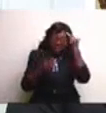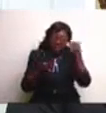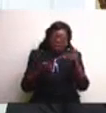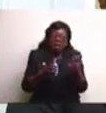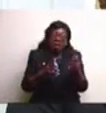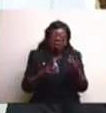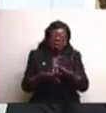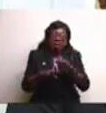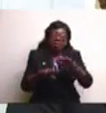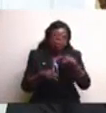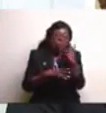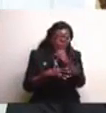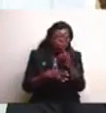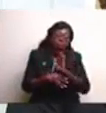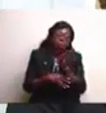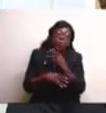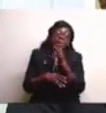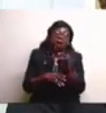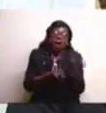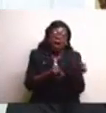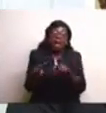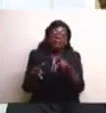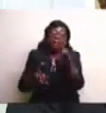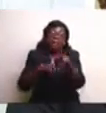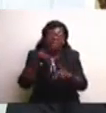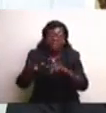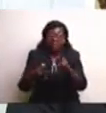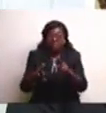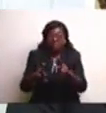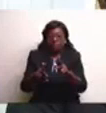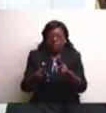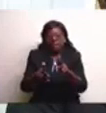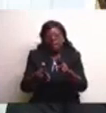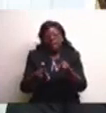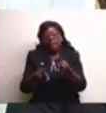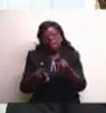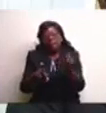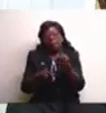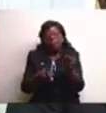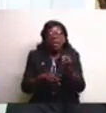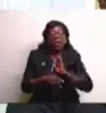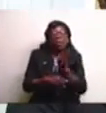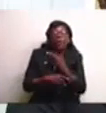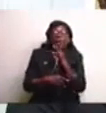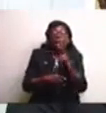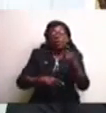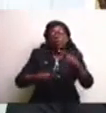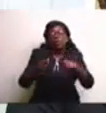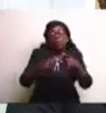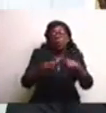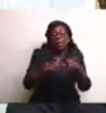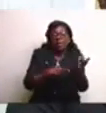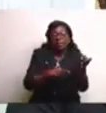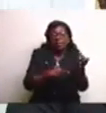people and the thoughts of where and the prospects of where we ought to be going, the true legacy